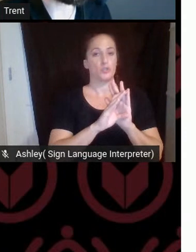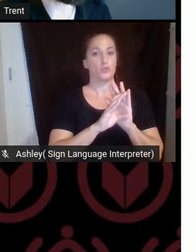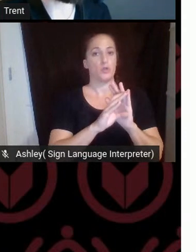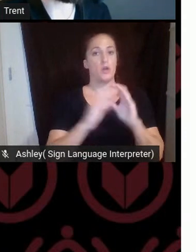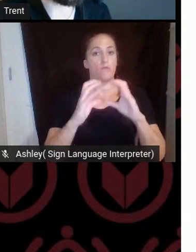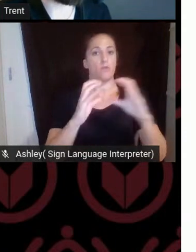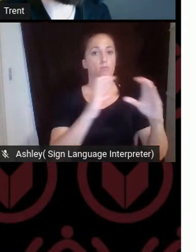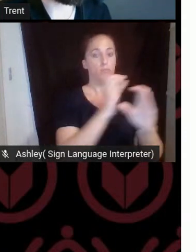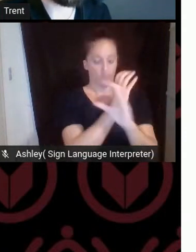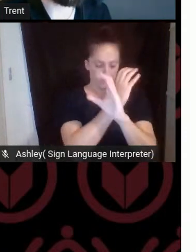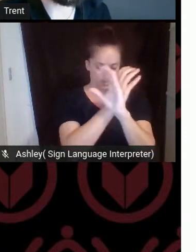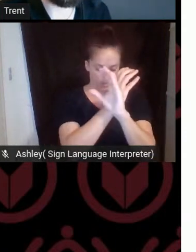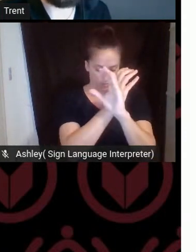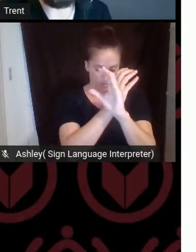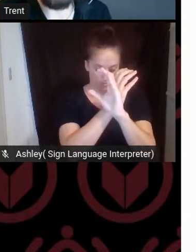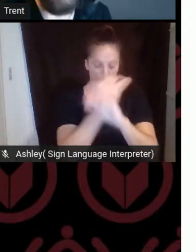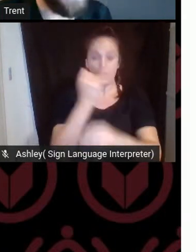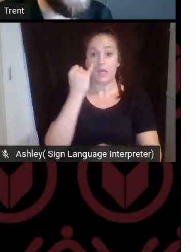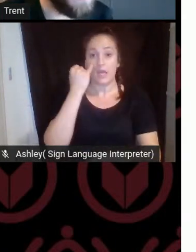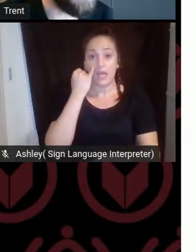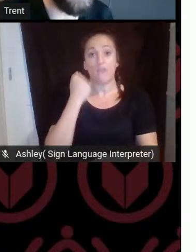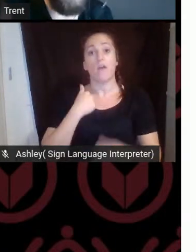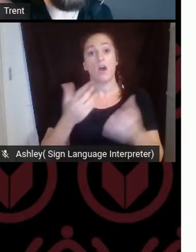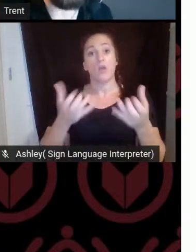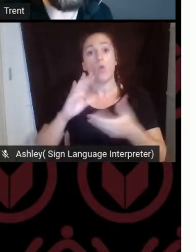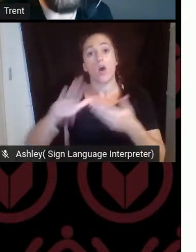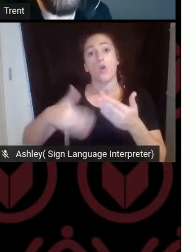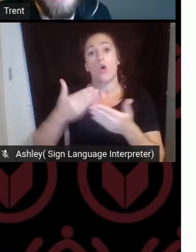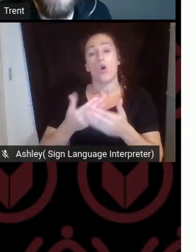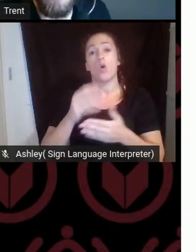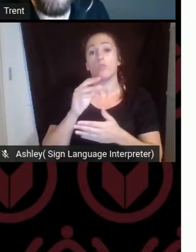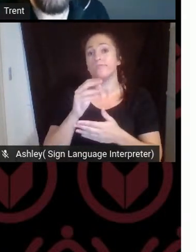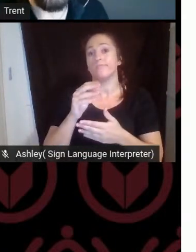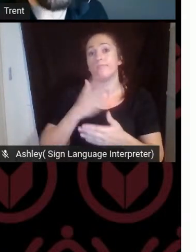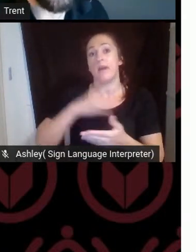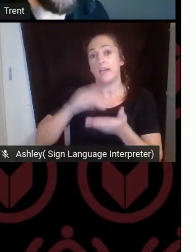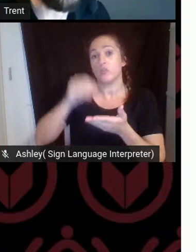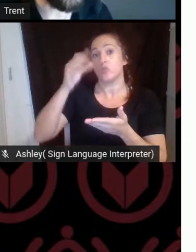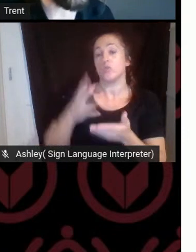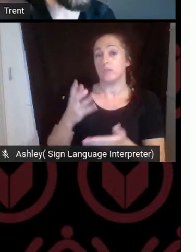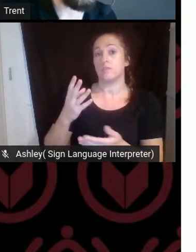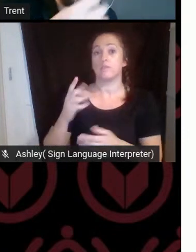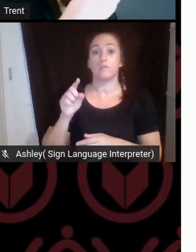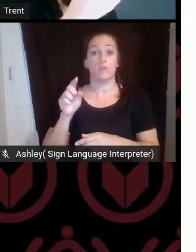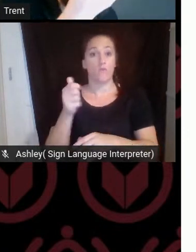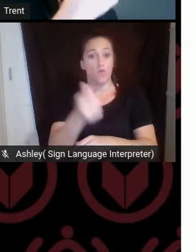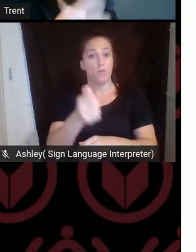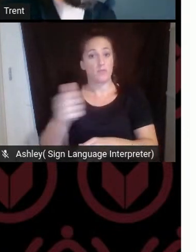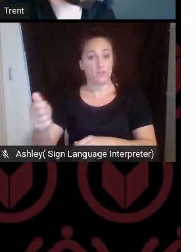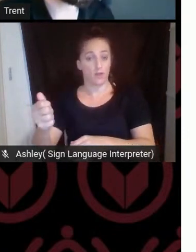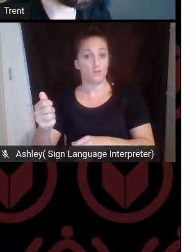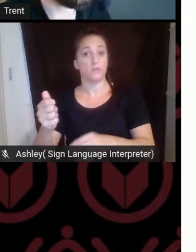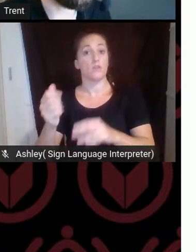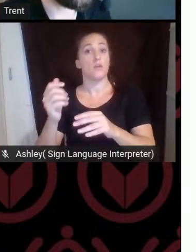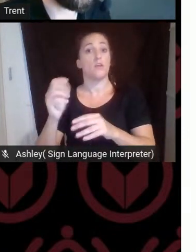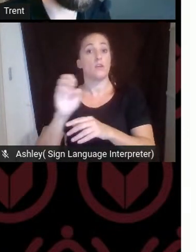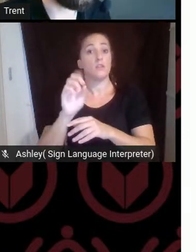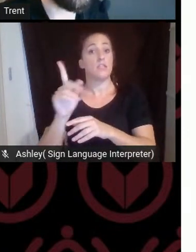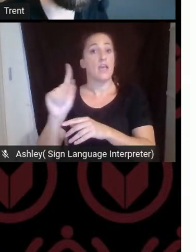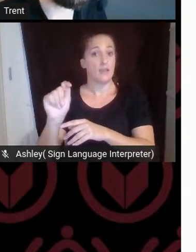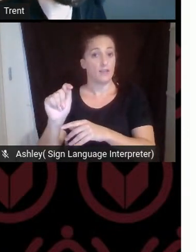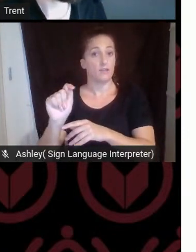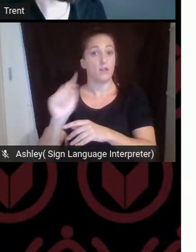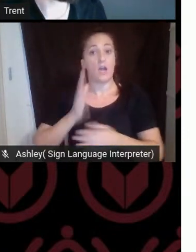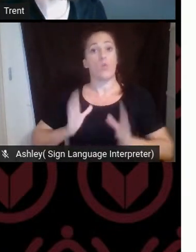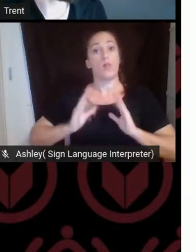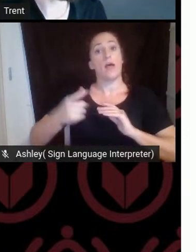to edit that file, if I want all 26 or however many students in my classroom to edit that single file, I'm going to say students can edit